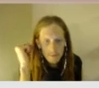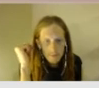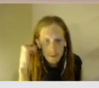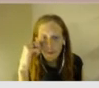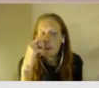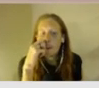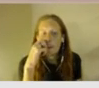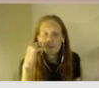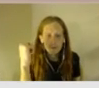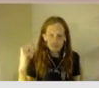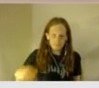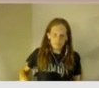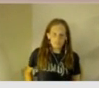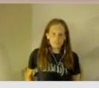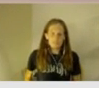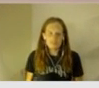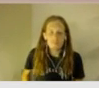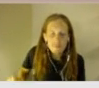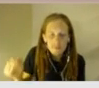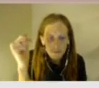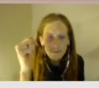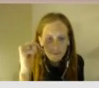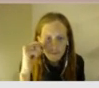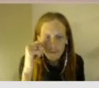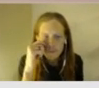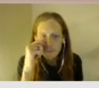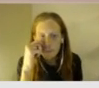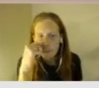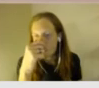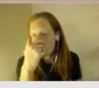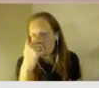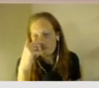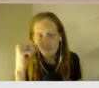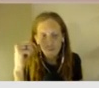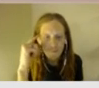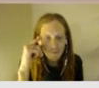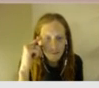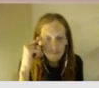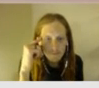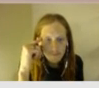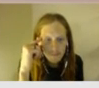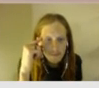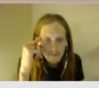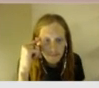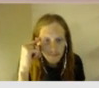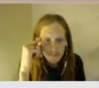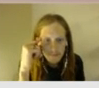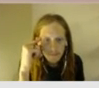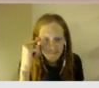or Thursdays, and I'll try to bring them prints the next time I'm around. Or I will leave prints at the